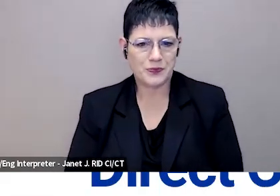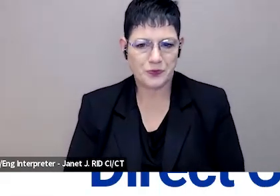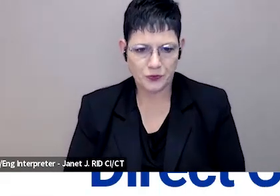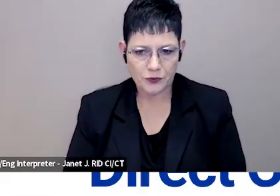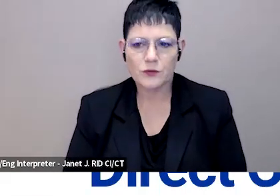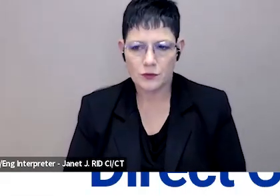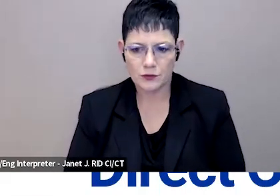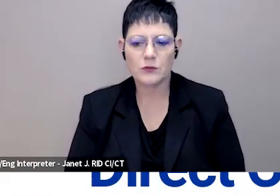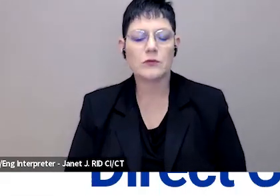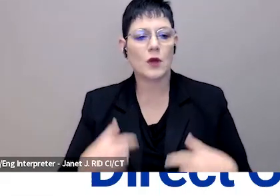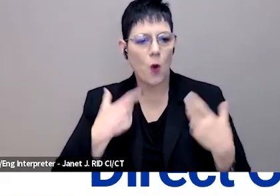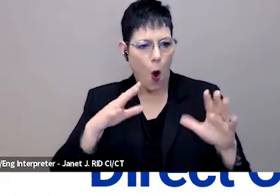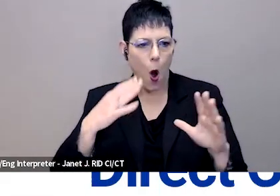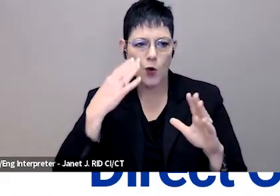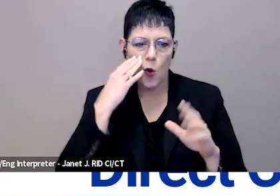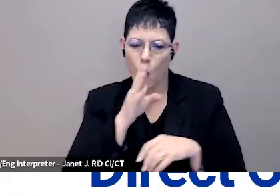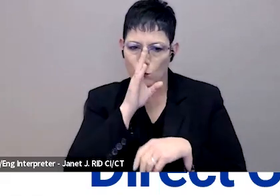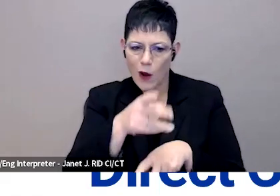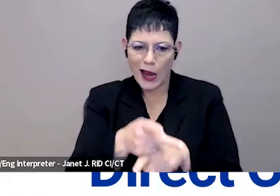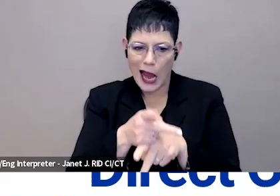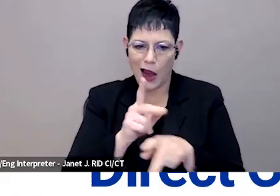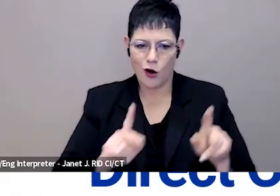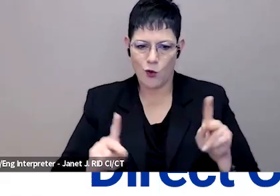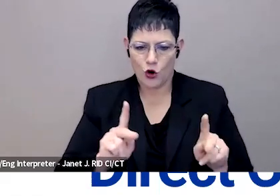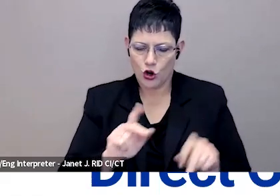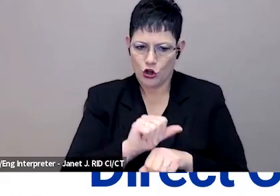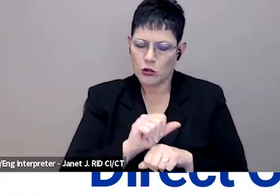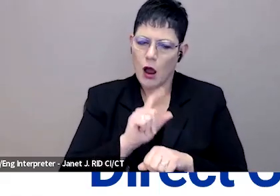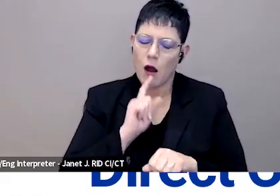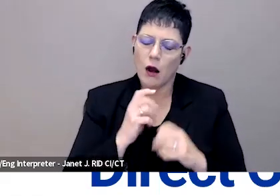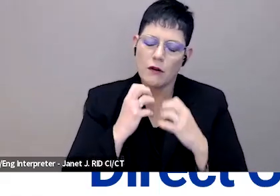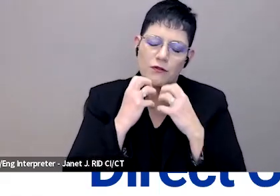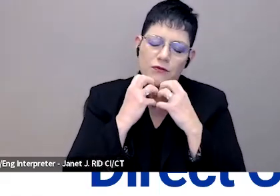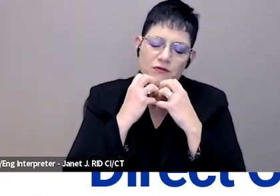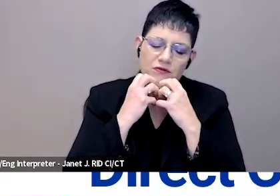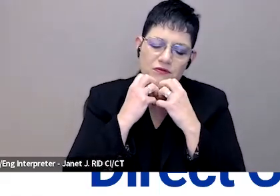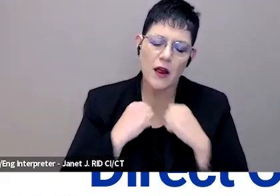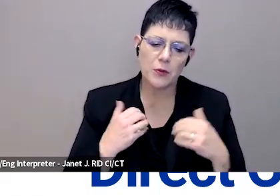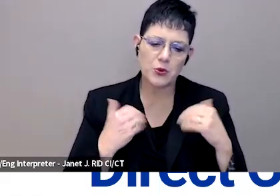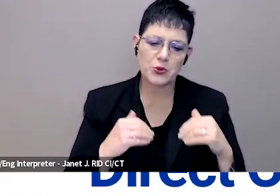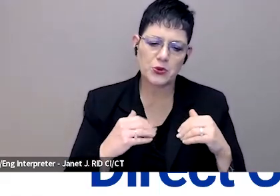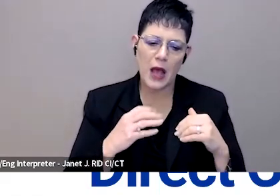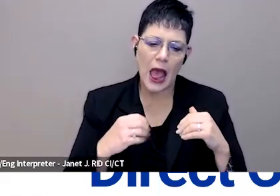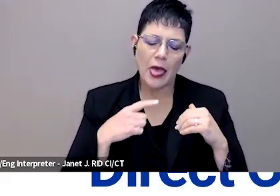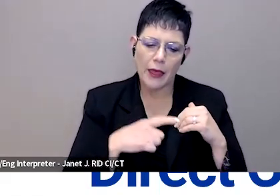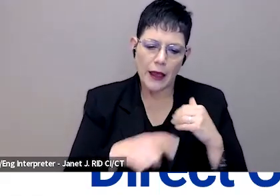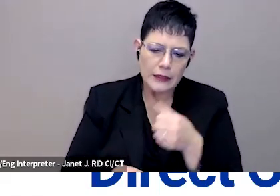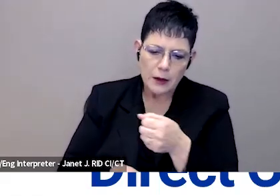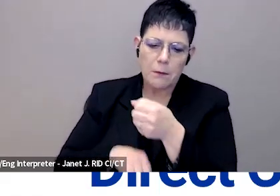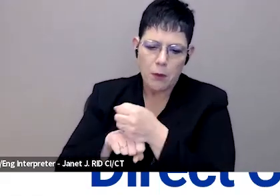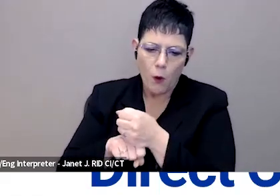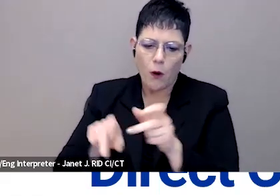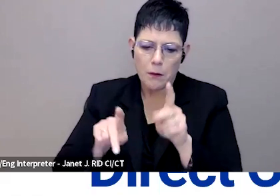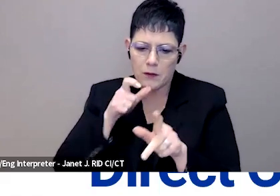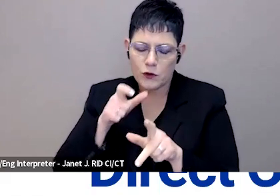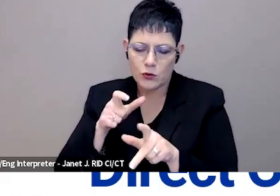We also know that direct care workers are enormously valuable, and they're enormously valuable to family caregivers in the sense that they offer